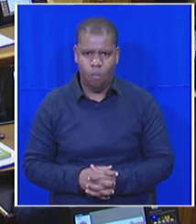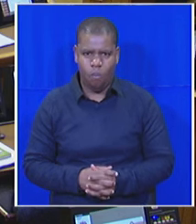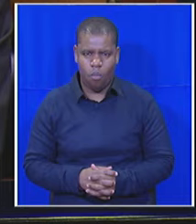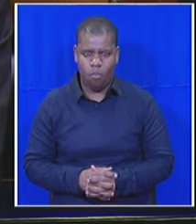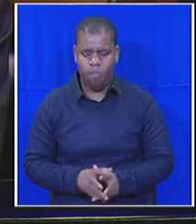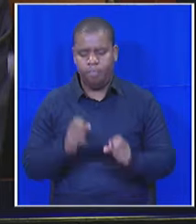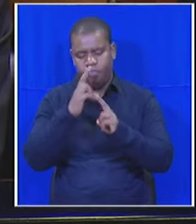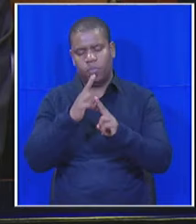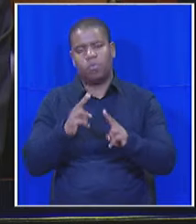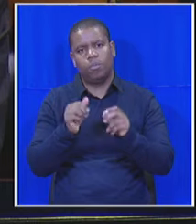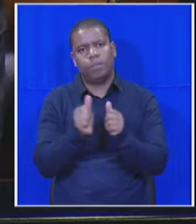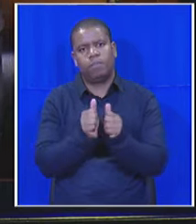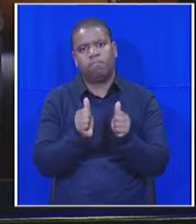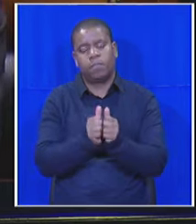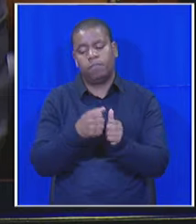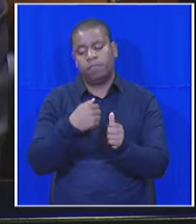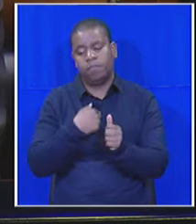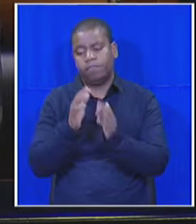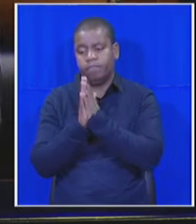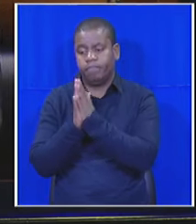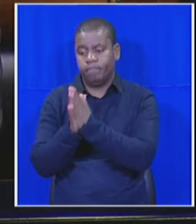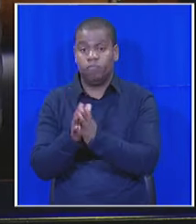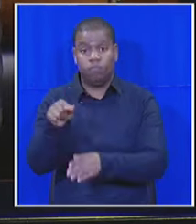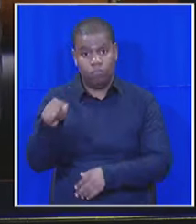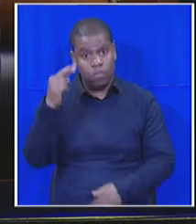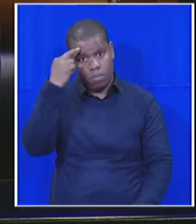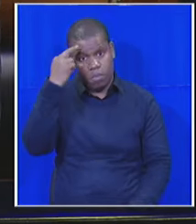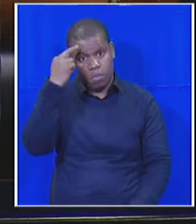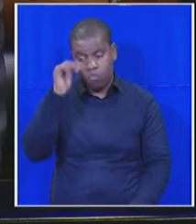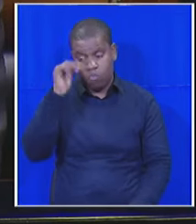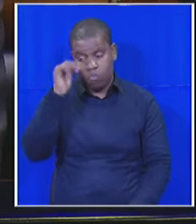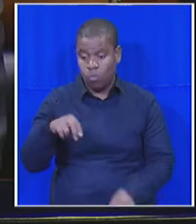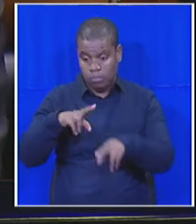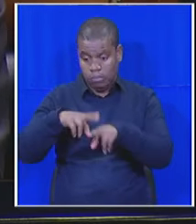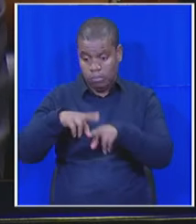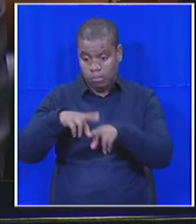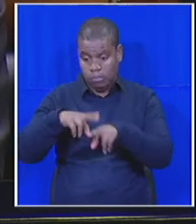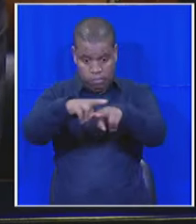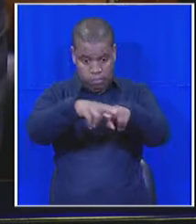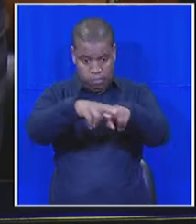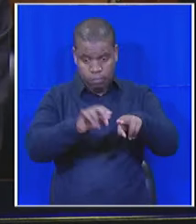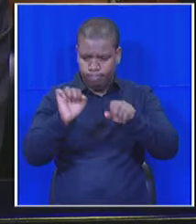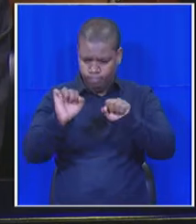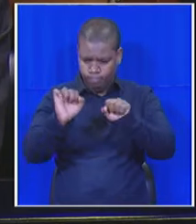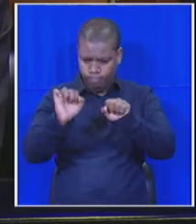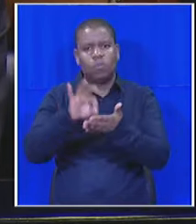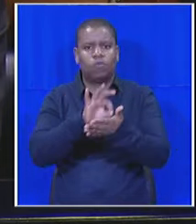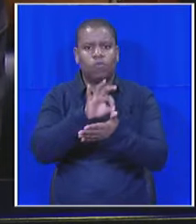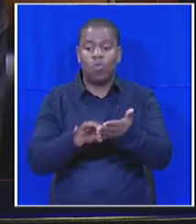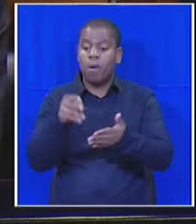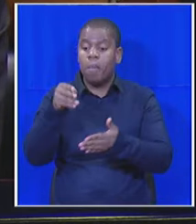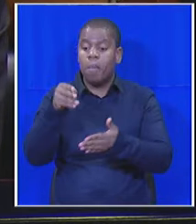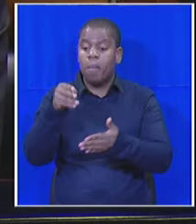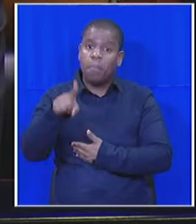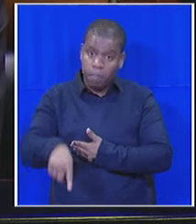Honourable members, I would like to remind you that you may only vote from your allocated seat. And when requested to do so, you